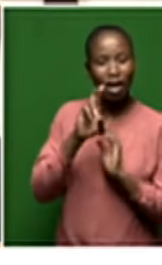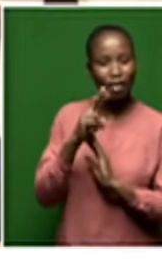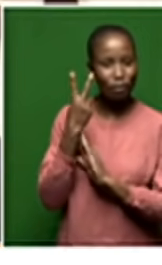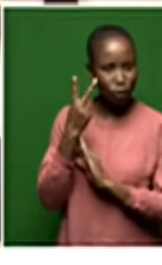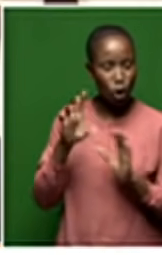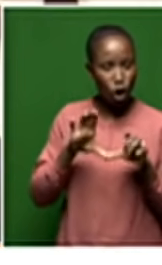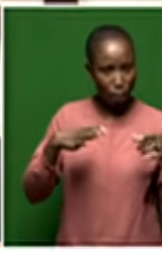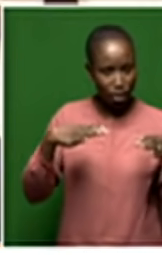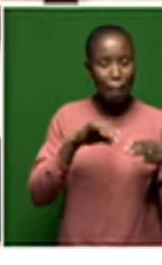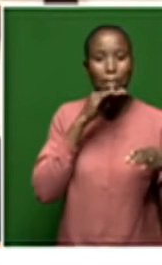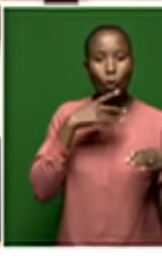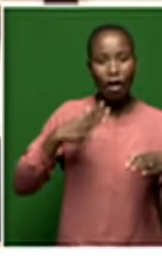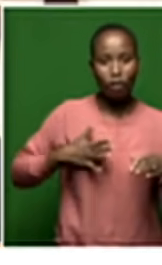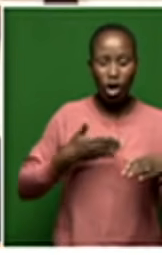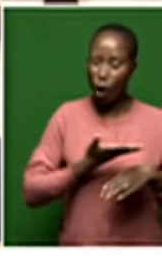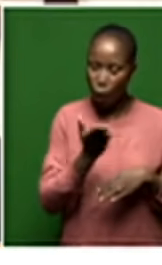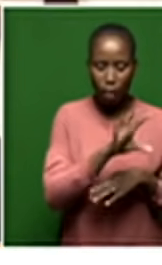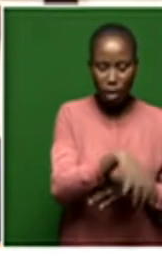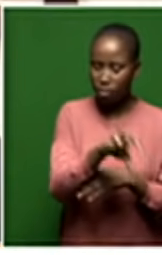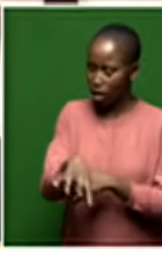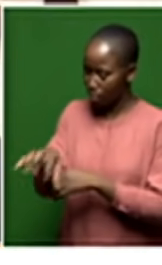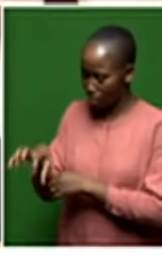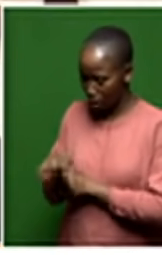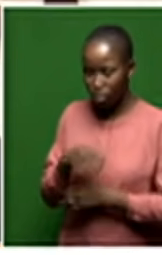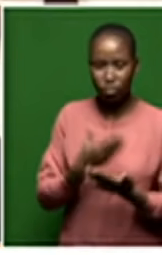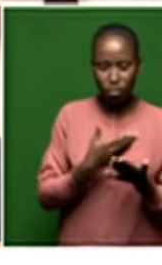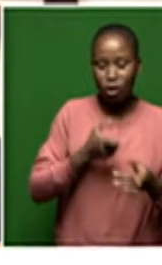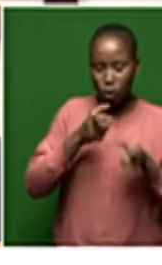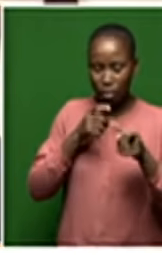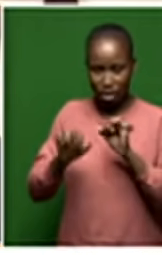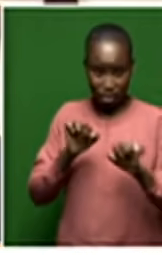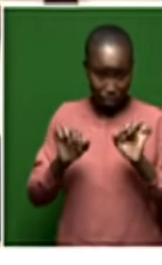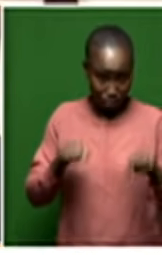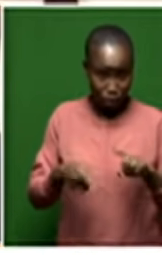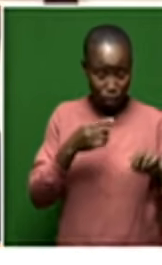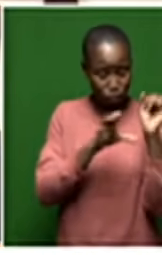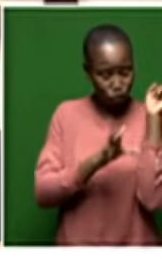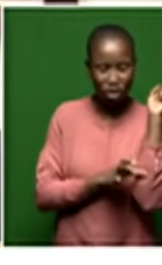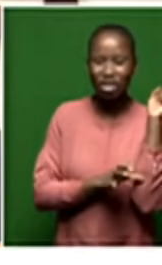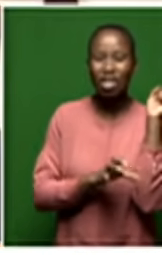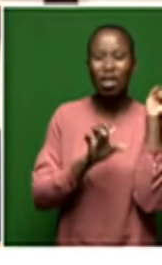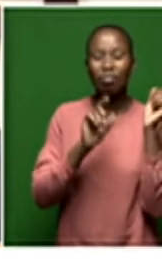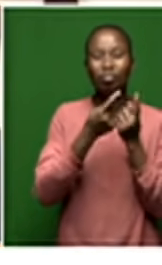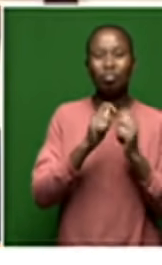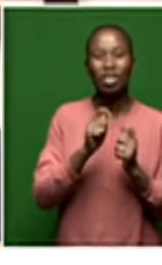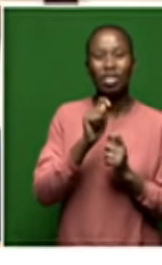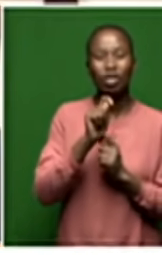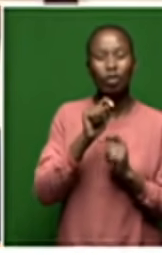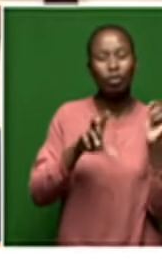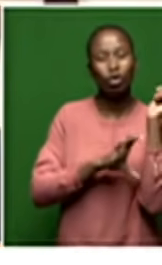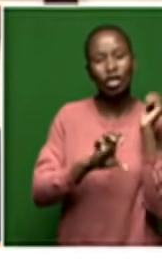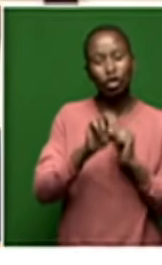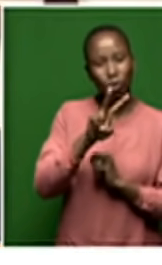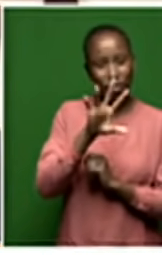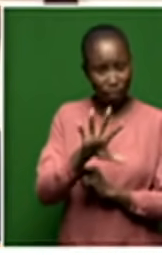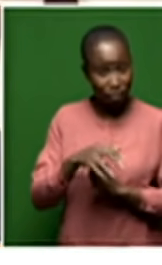the provinces to get public inputs on this amendment of Section 25 of the Constitution. So I'm interested to hear what role that they're going to play